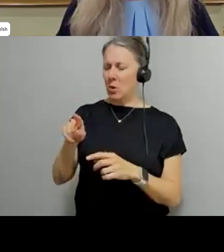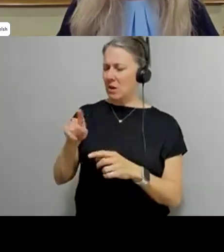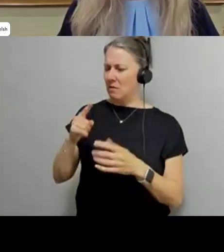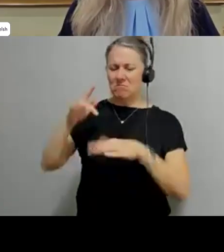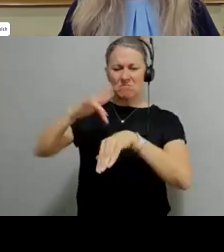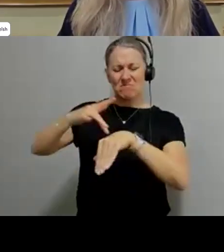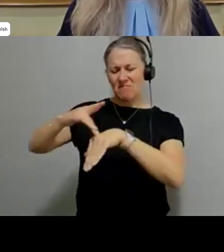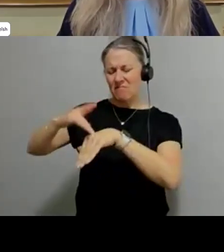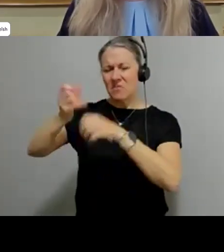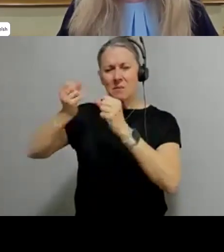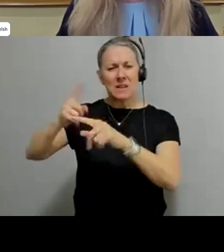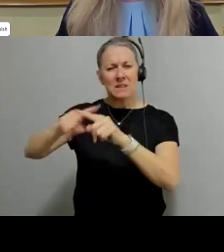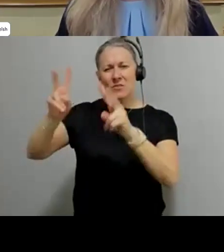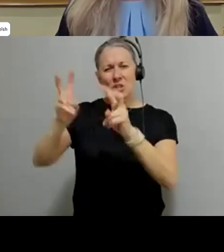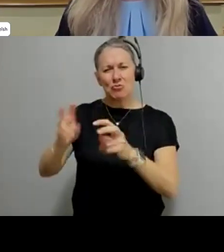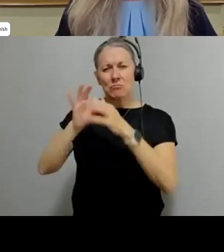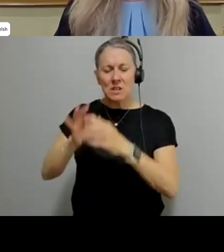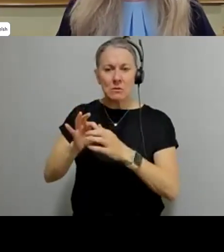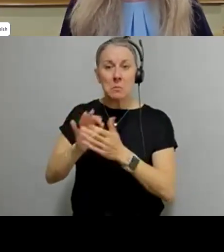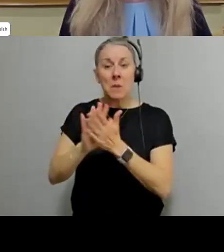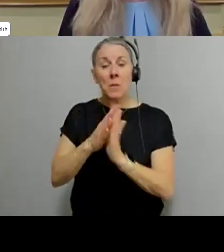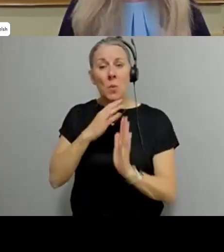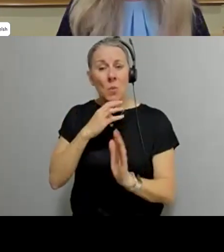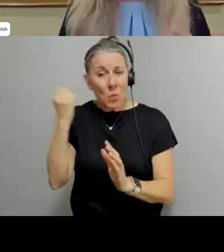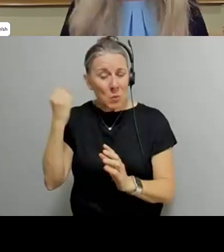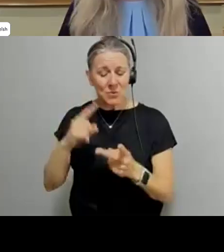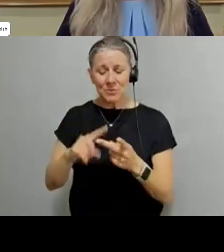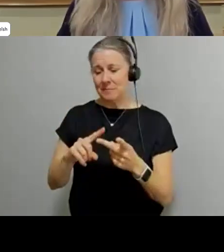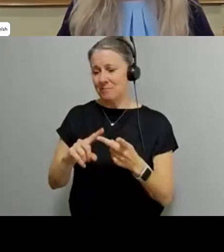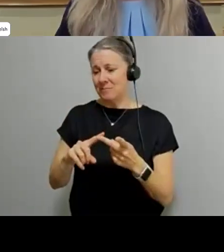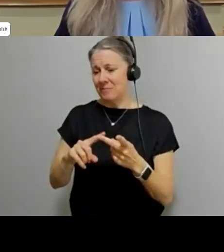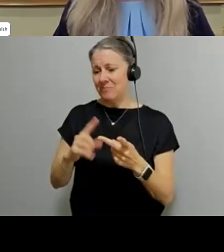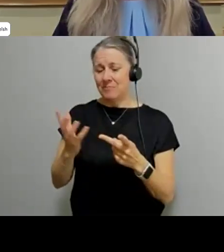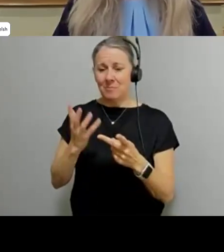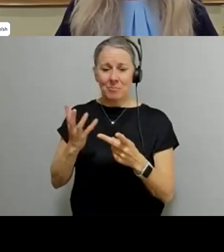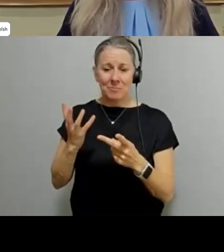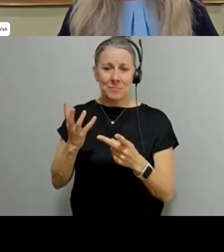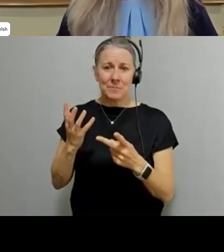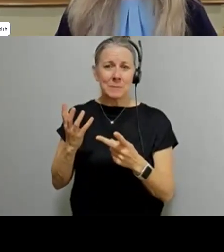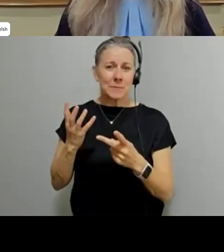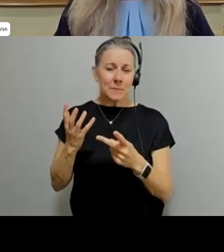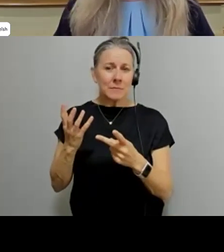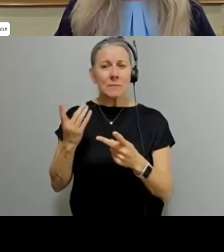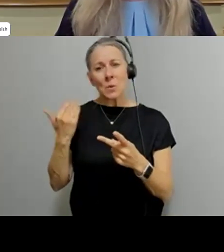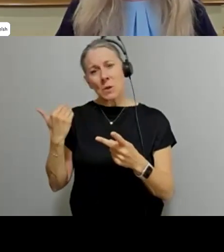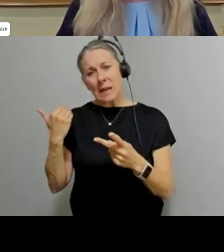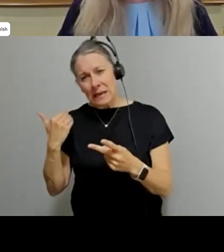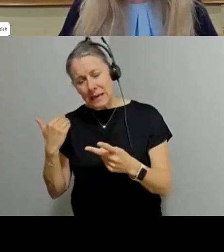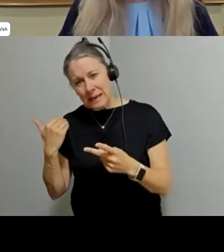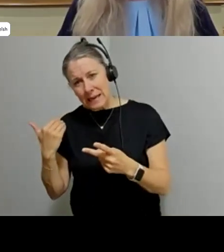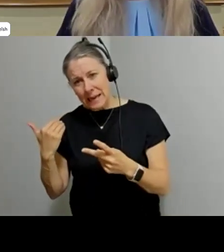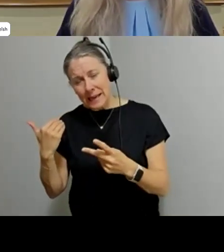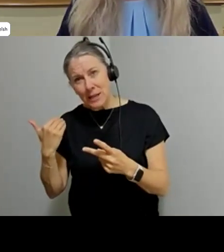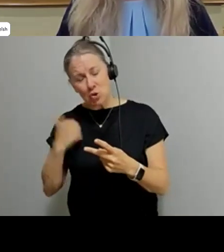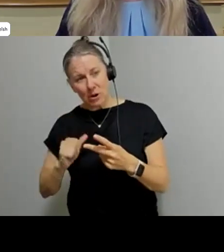issues around aging and how we were made great efforts to hold institutions and governments to